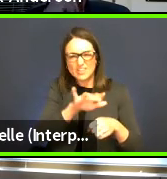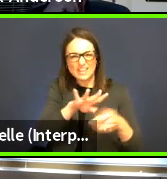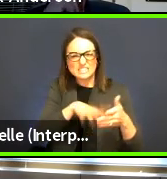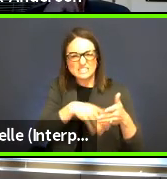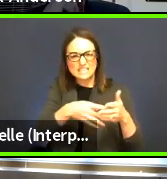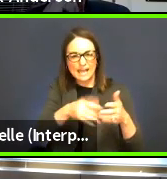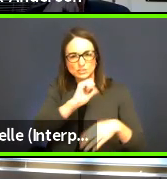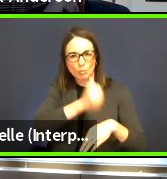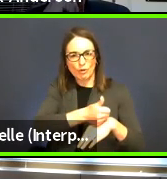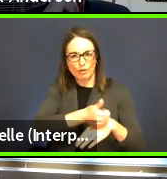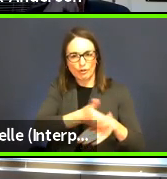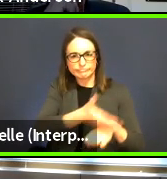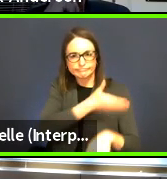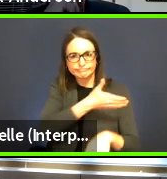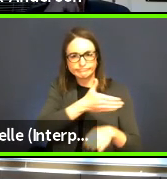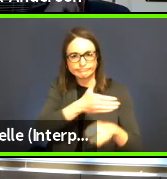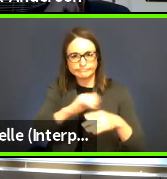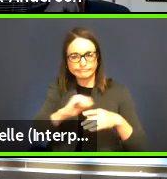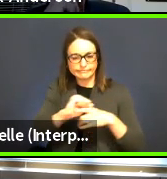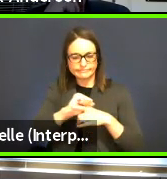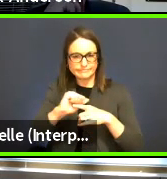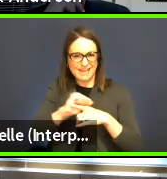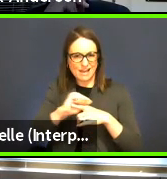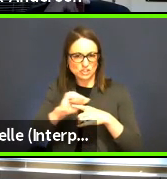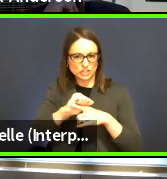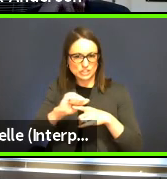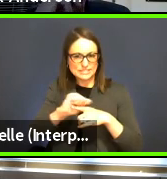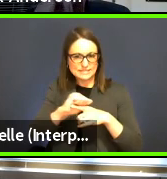exercise speaks to that culture.